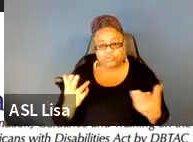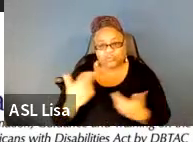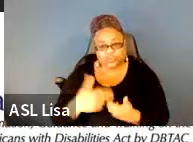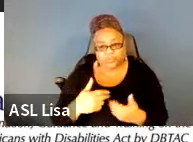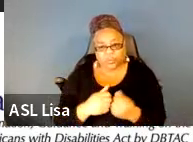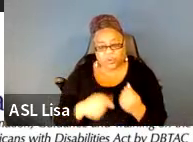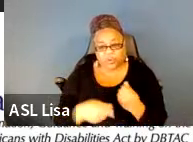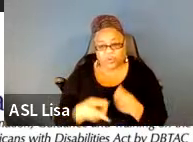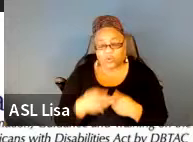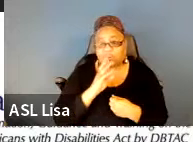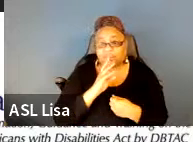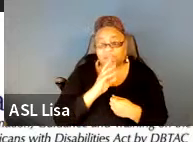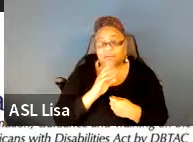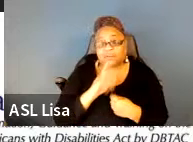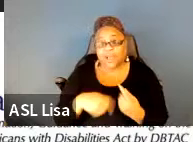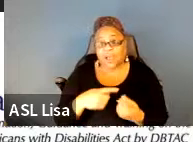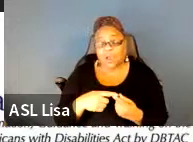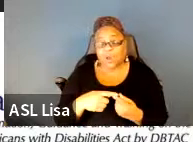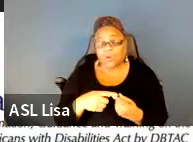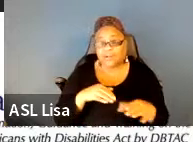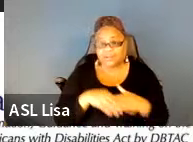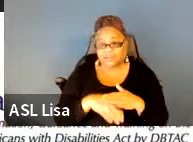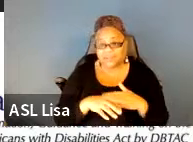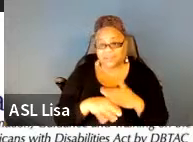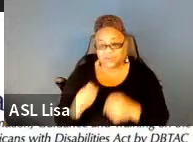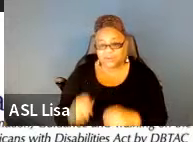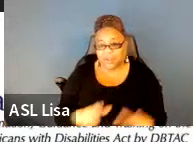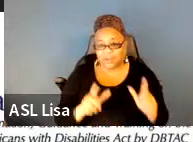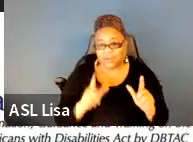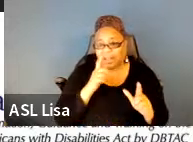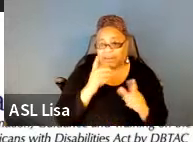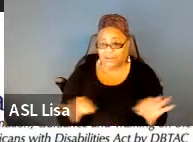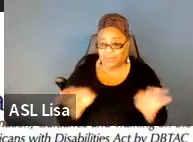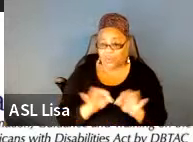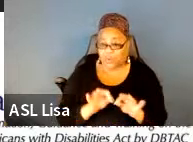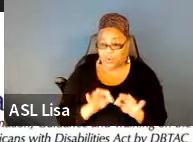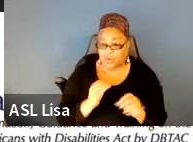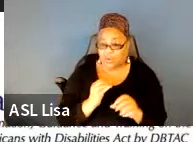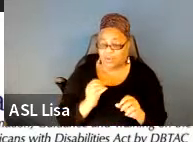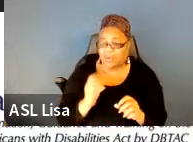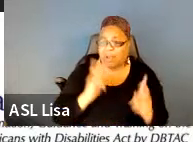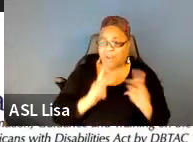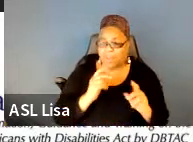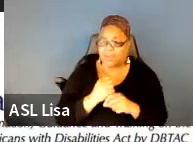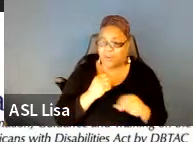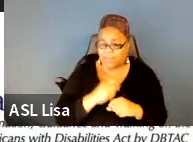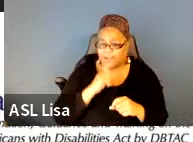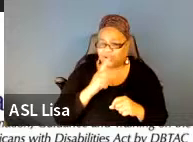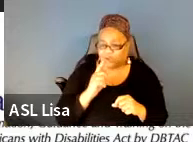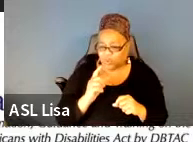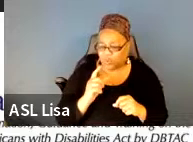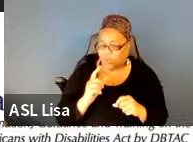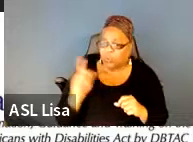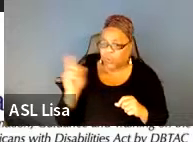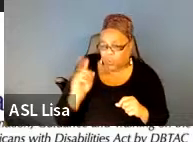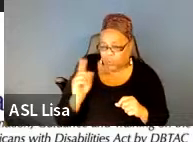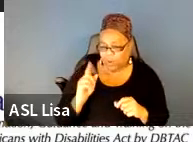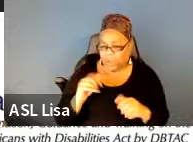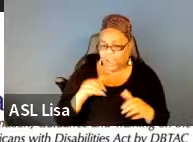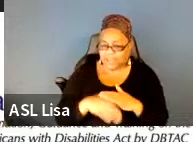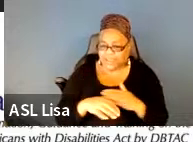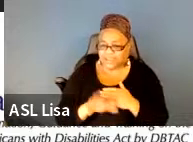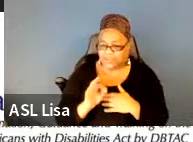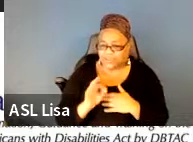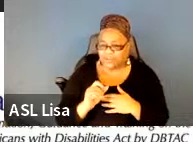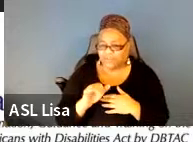about accessible signage and the importance it provides for making sure that people understand where accessible features are and elements and spaces,